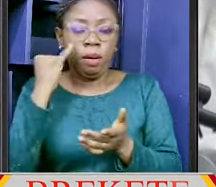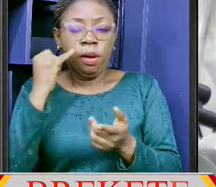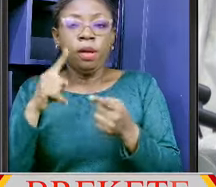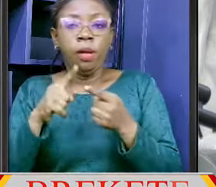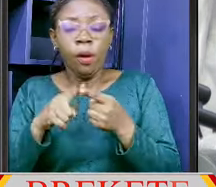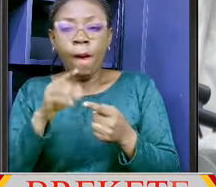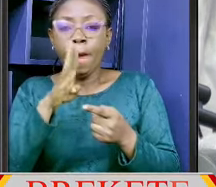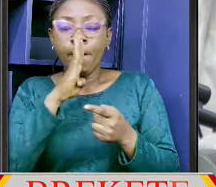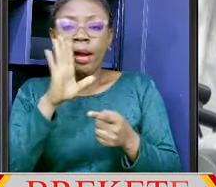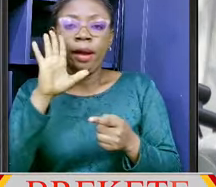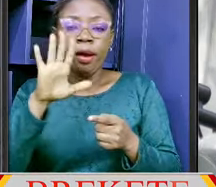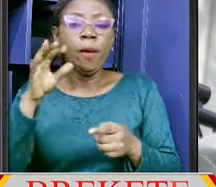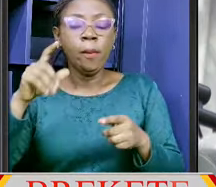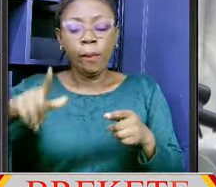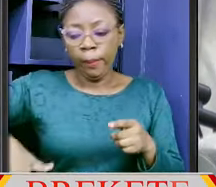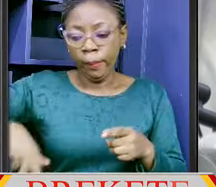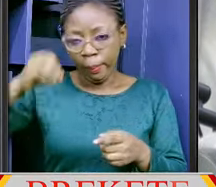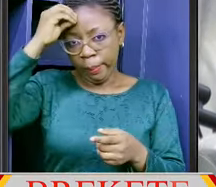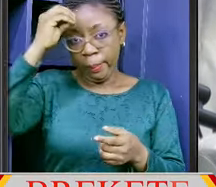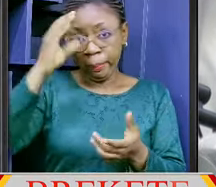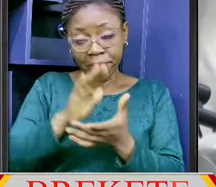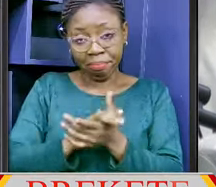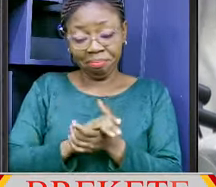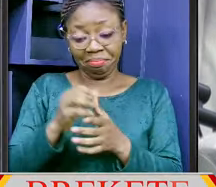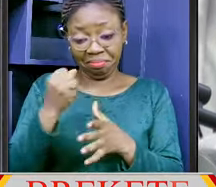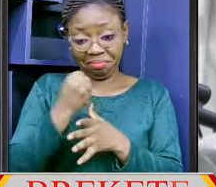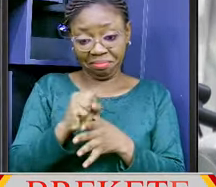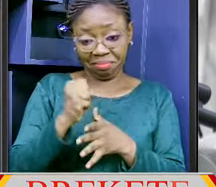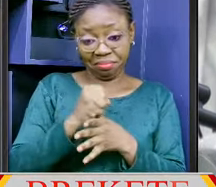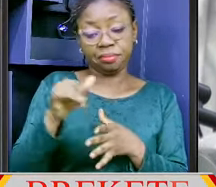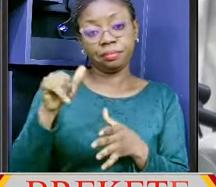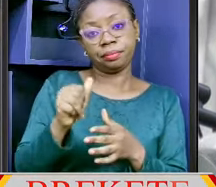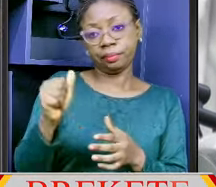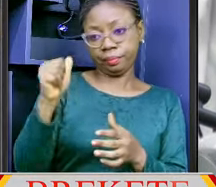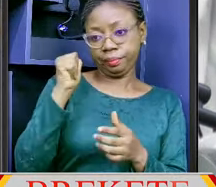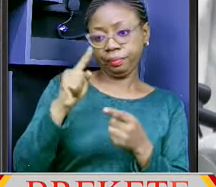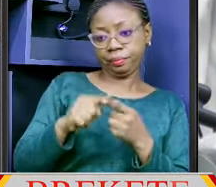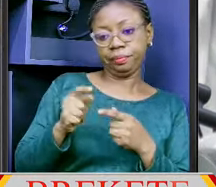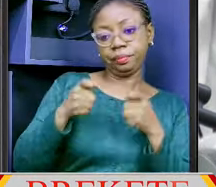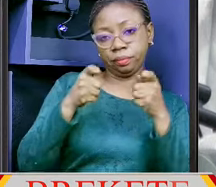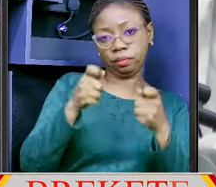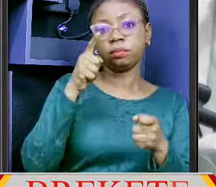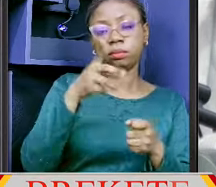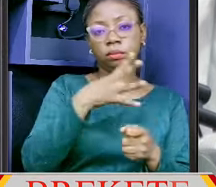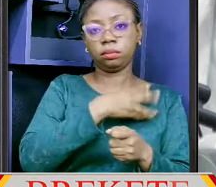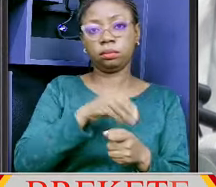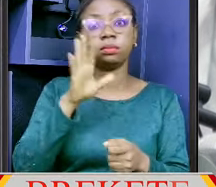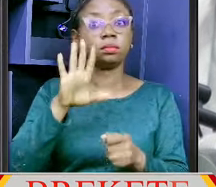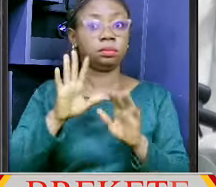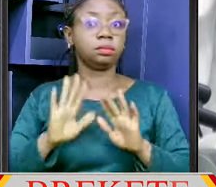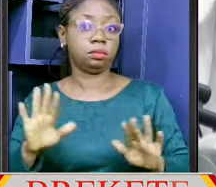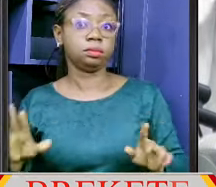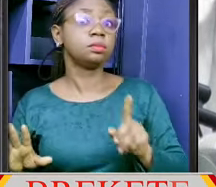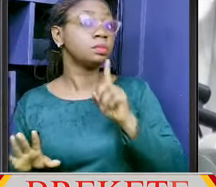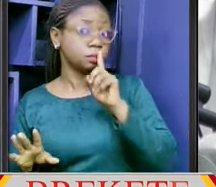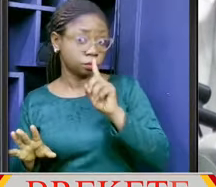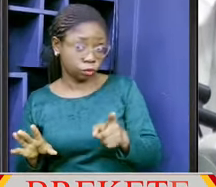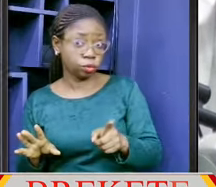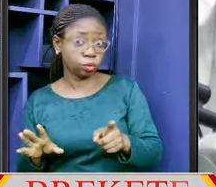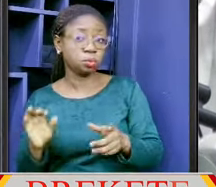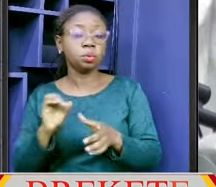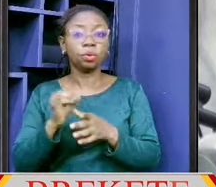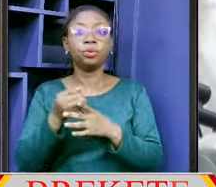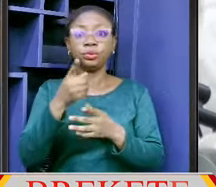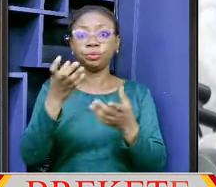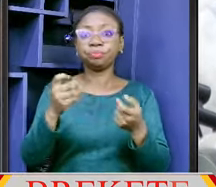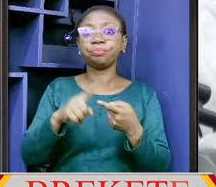your late husband share. They no agree give you and your children. Abi no be so? Yes, sir. Abi, you go, you won't